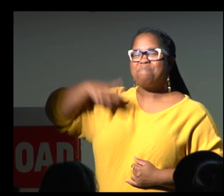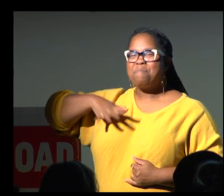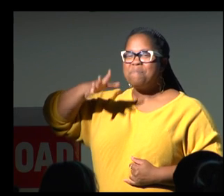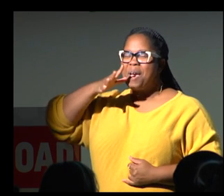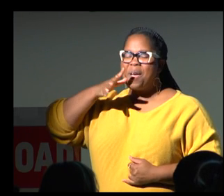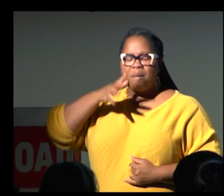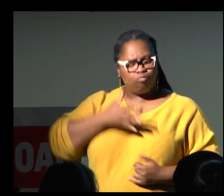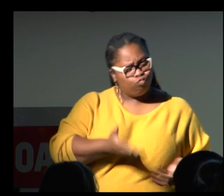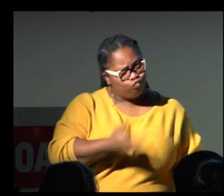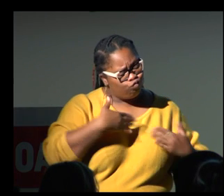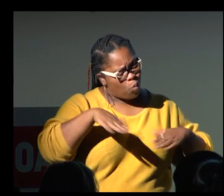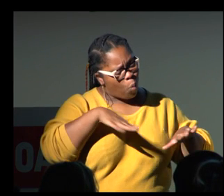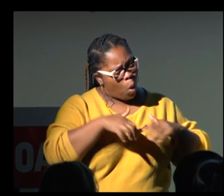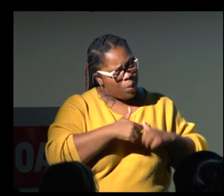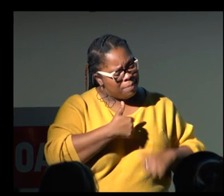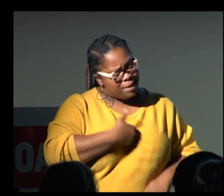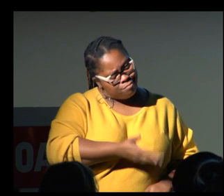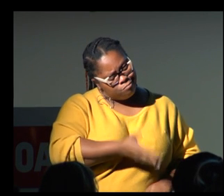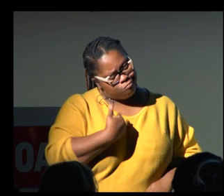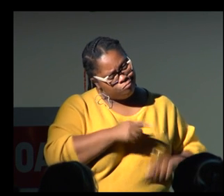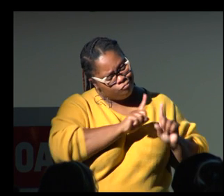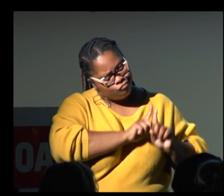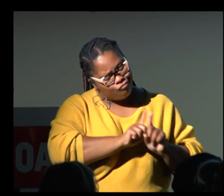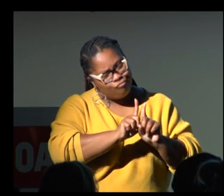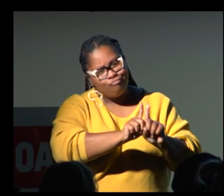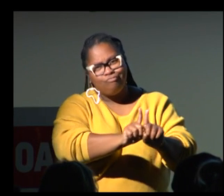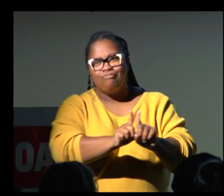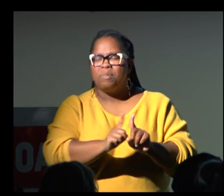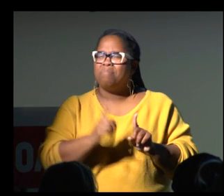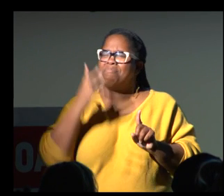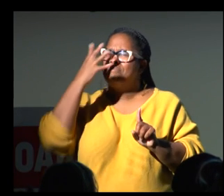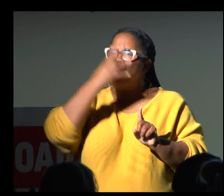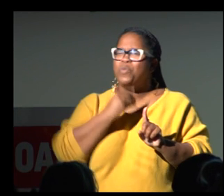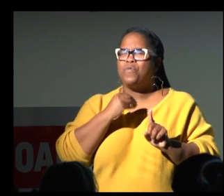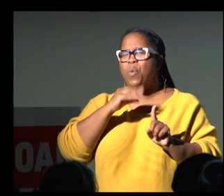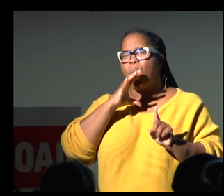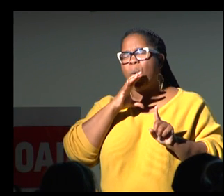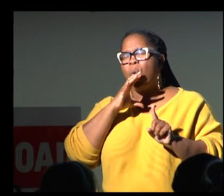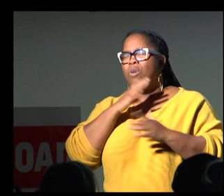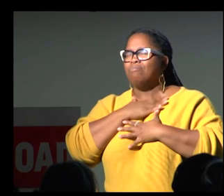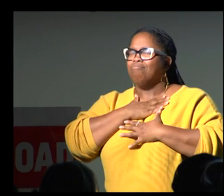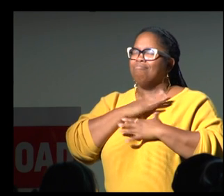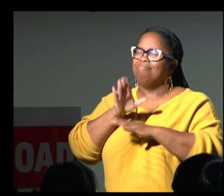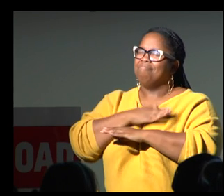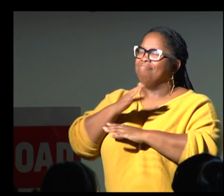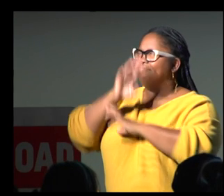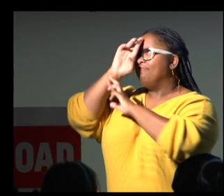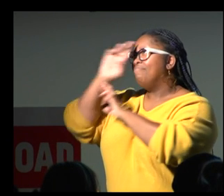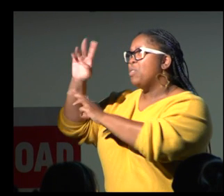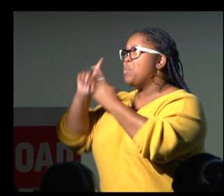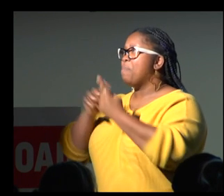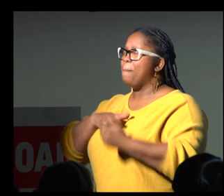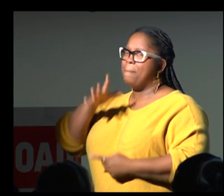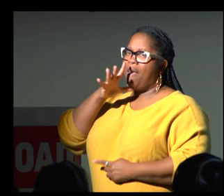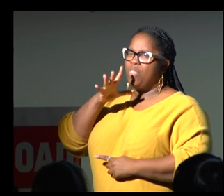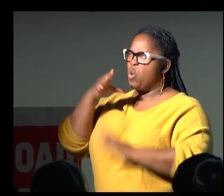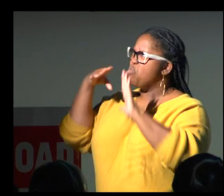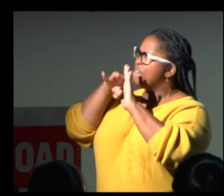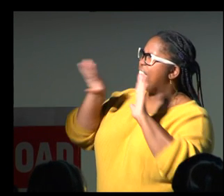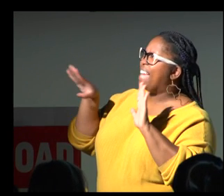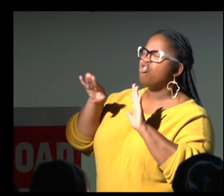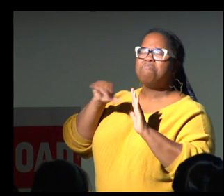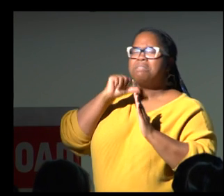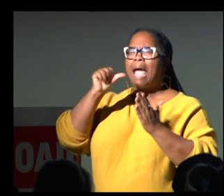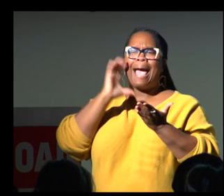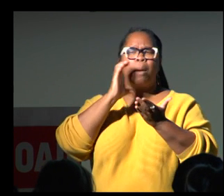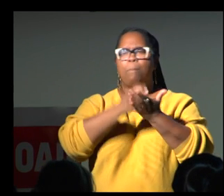come on and walk with me. You know, it's like a beautiful ode to my mother, as a reflection of my mother, nonetheless, not a